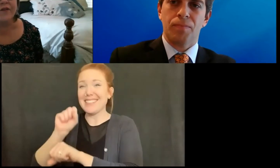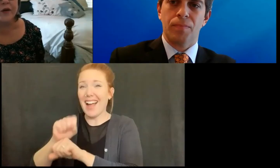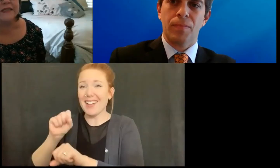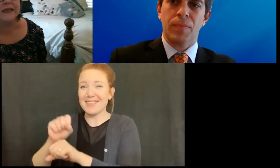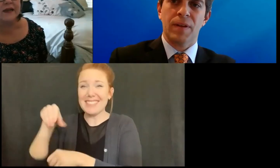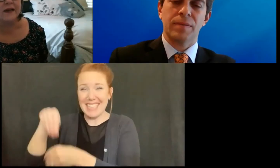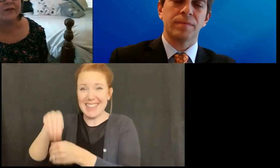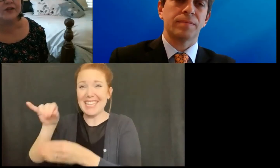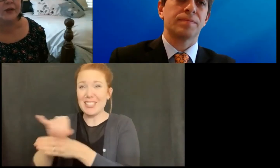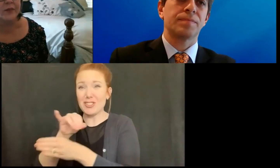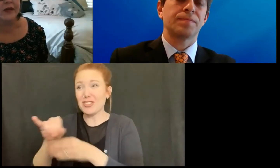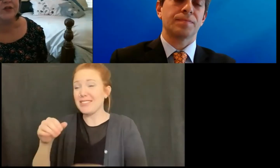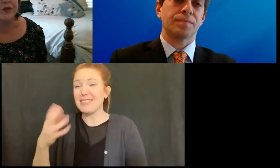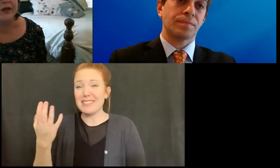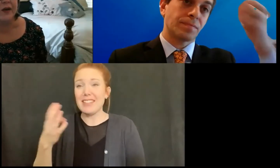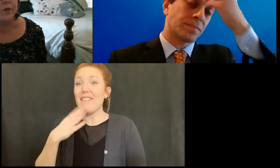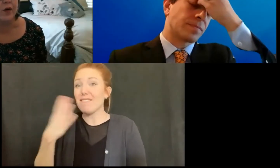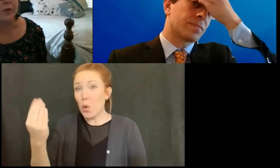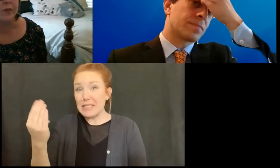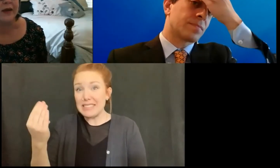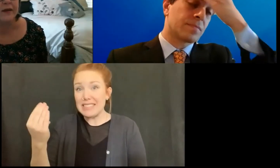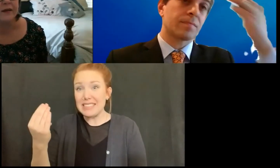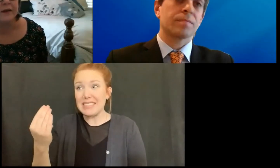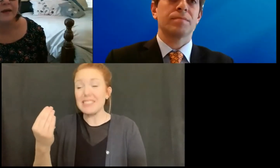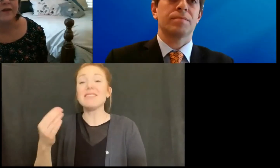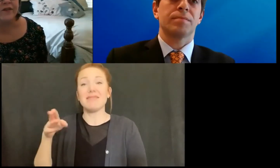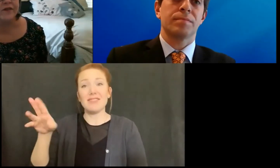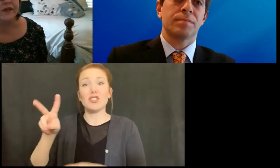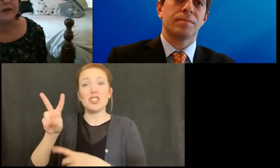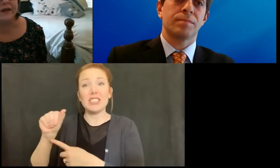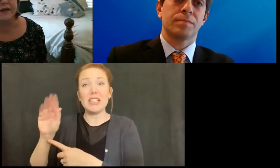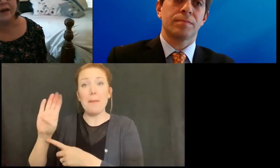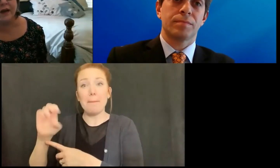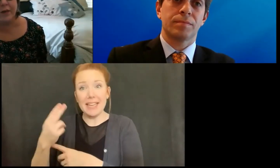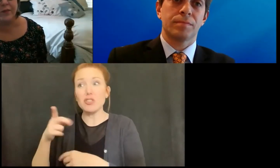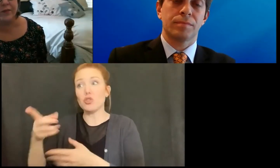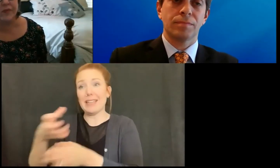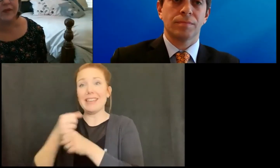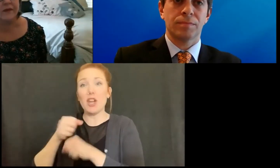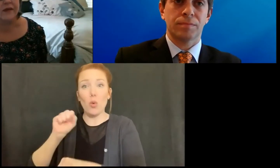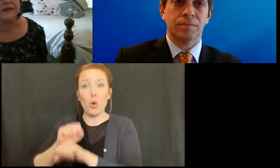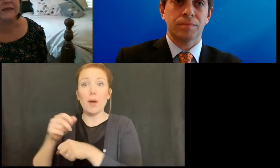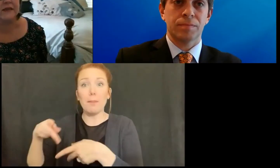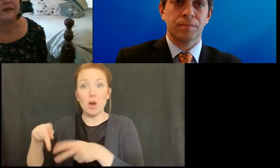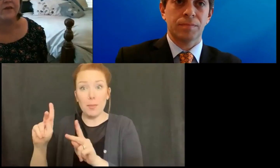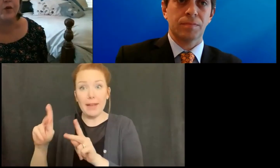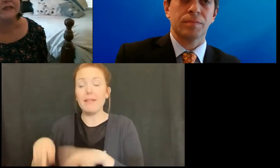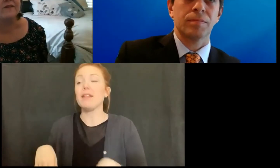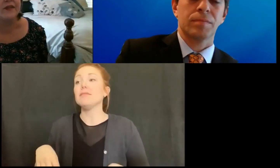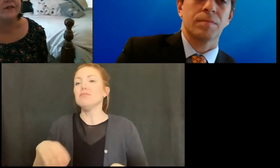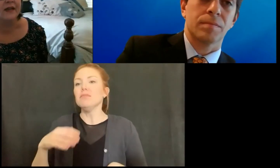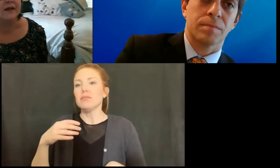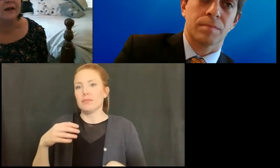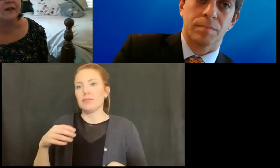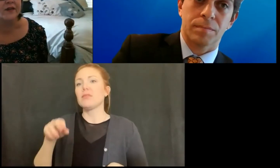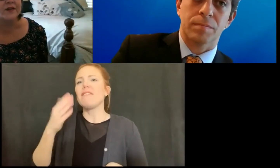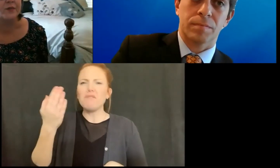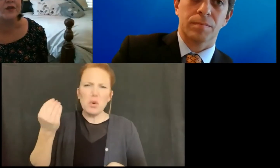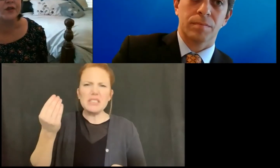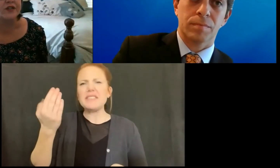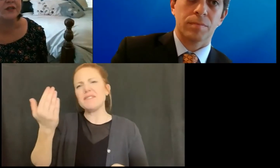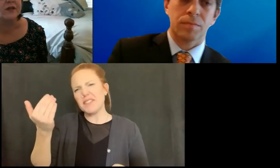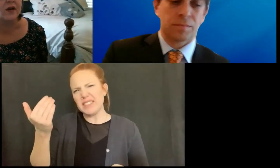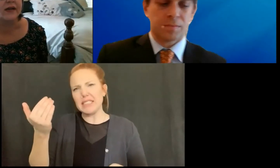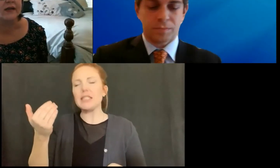At 14 in Virginia Beach, you can get a work permit. 15, the 14, 15, there's